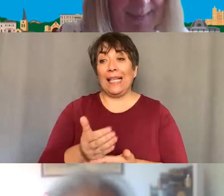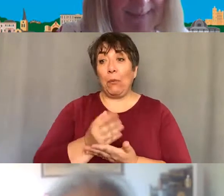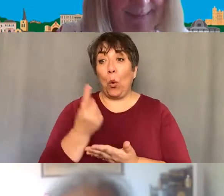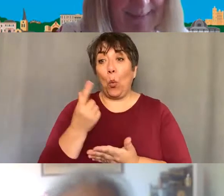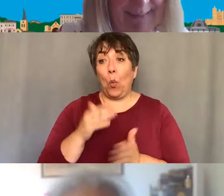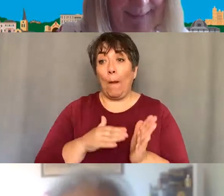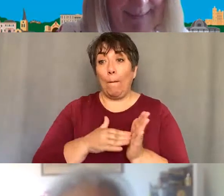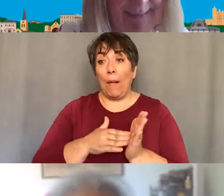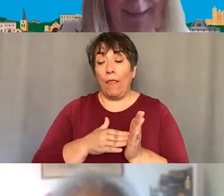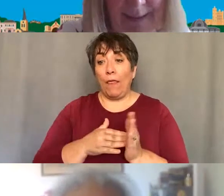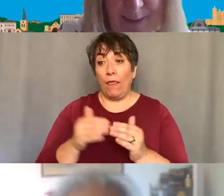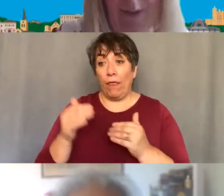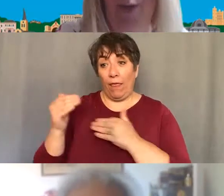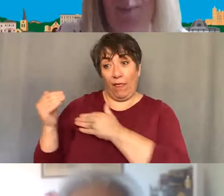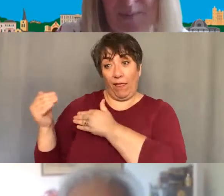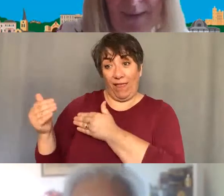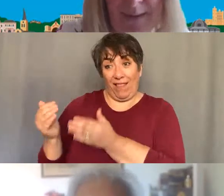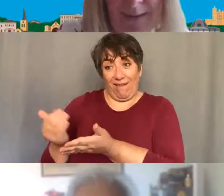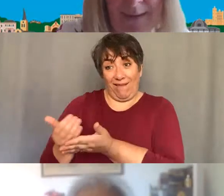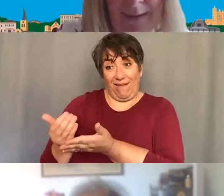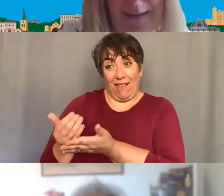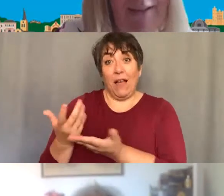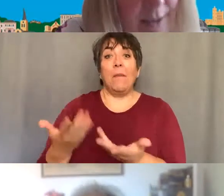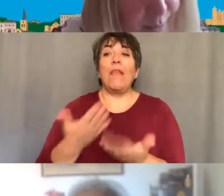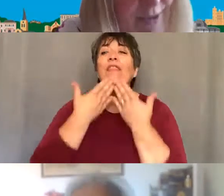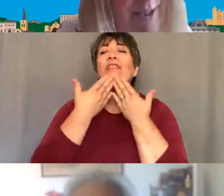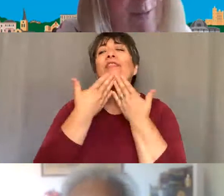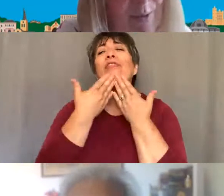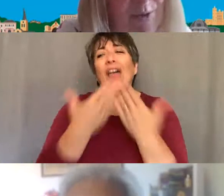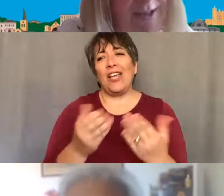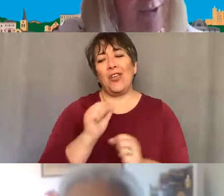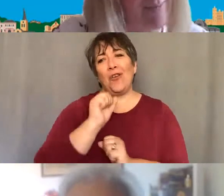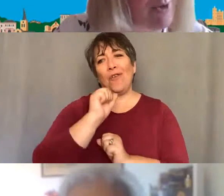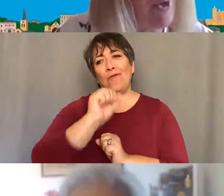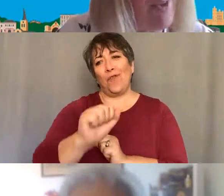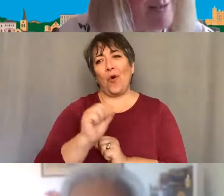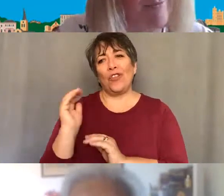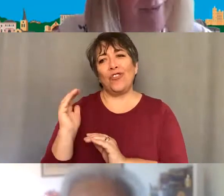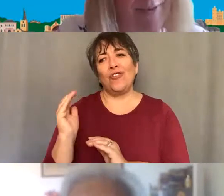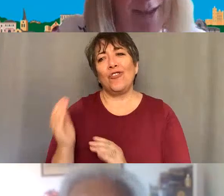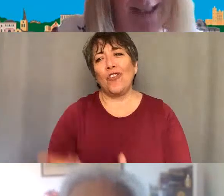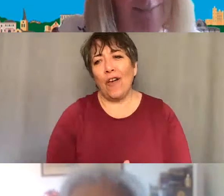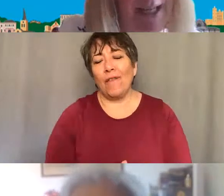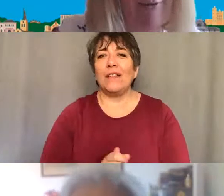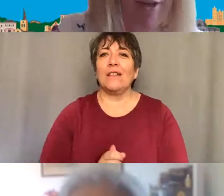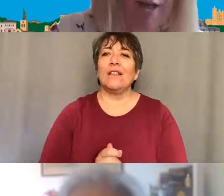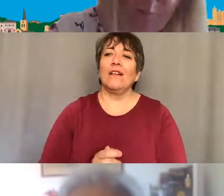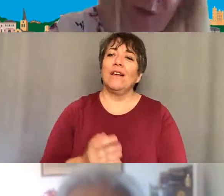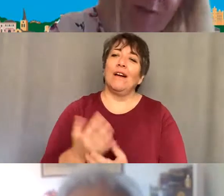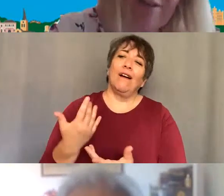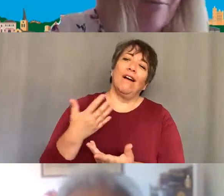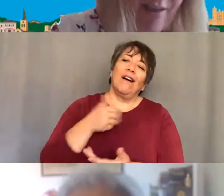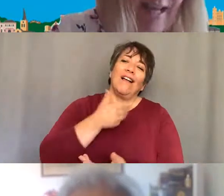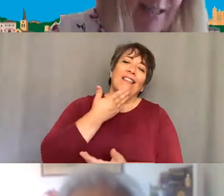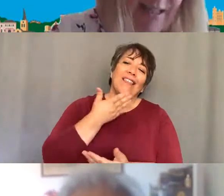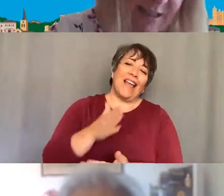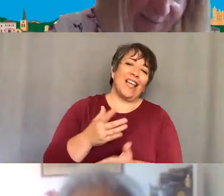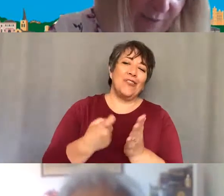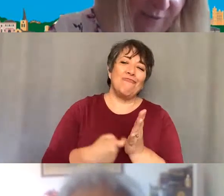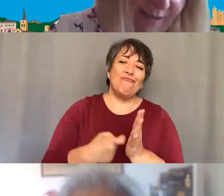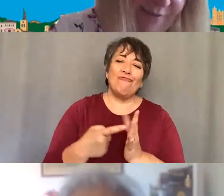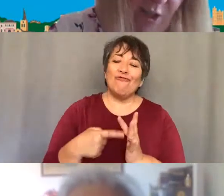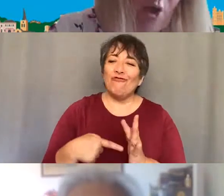otherwise, thank you so much for your service. Thank you ever so much, Rita. I'm sure that's lovely for the team to hear, and we'll obviously